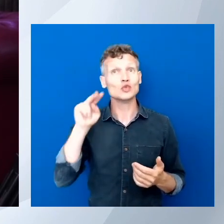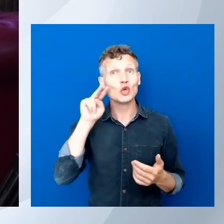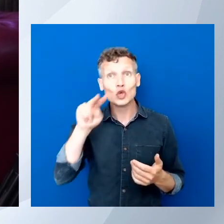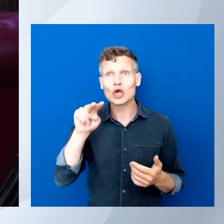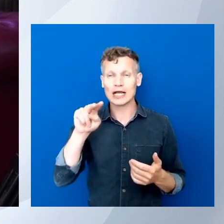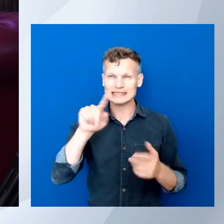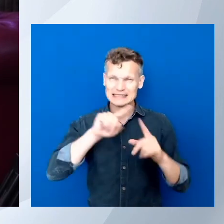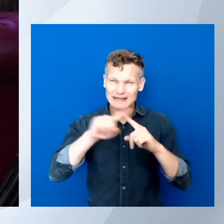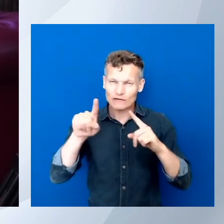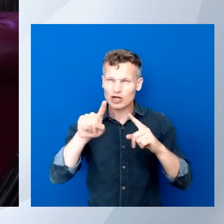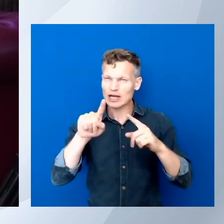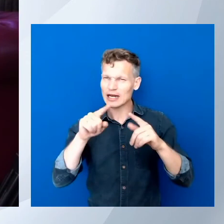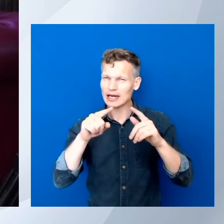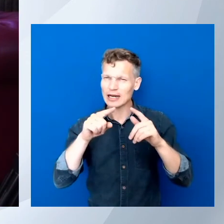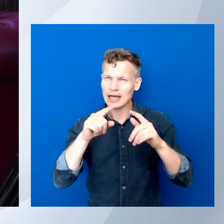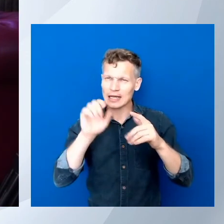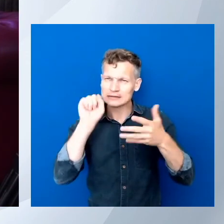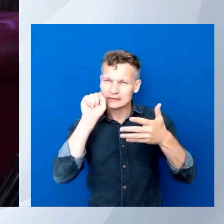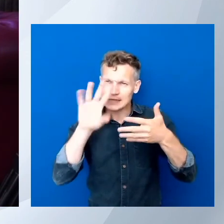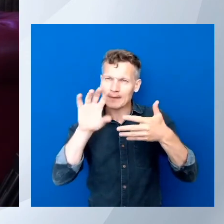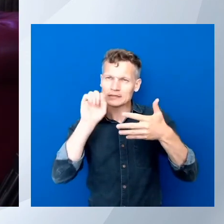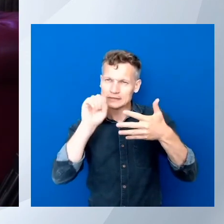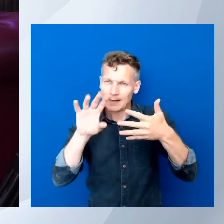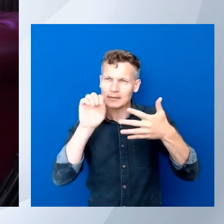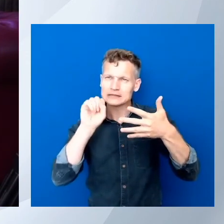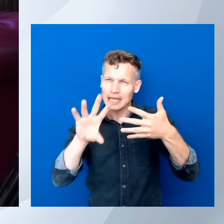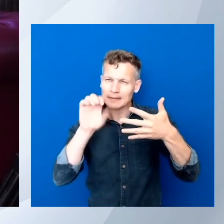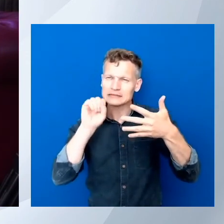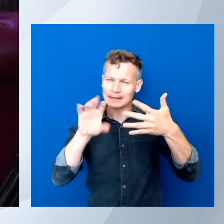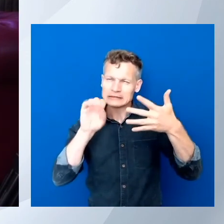general speaking, you're right. Yeah, it's